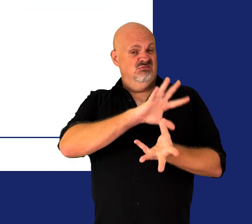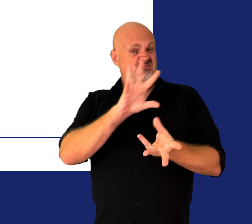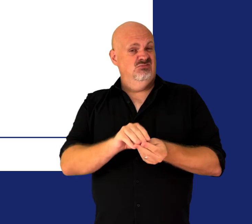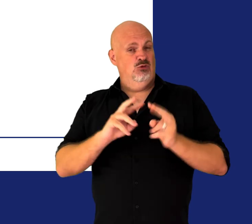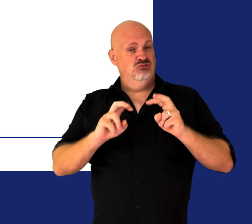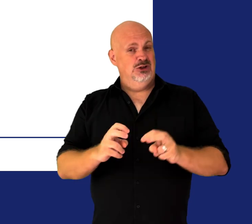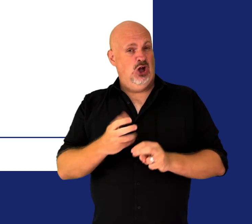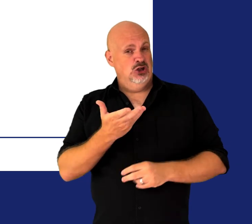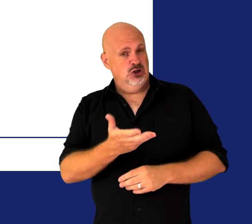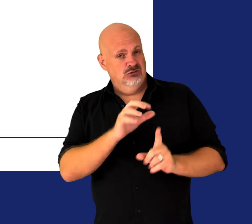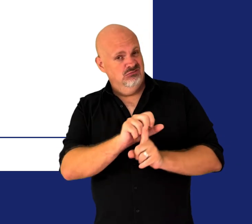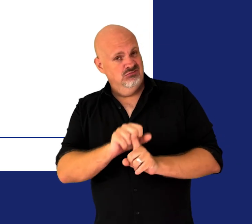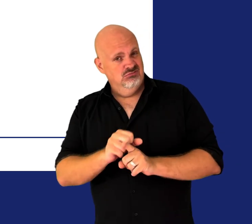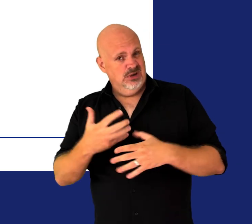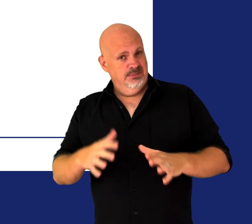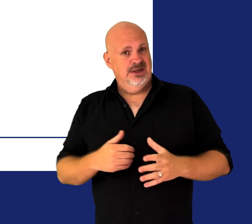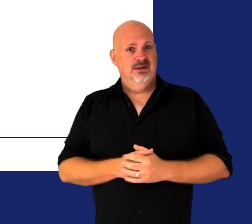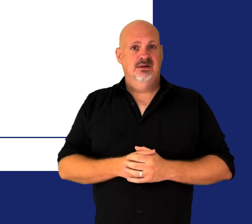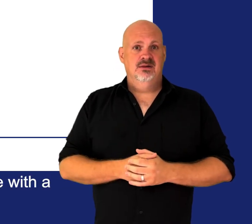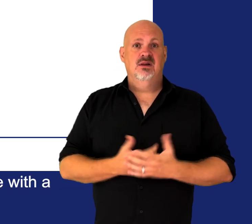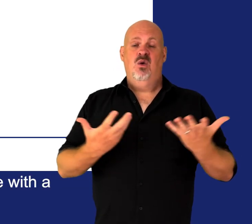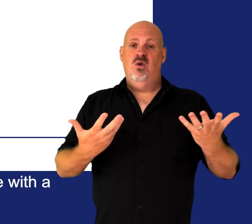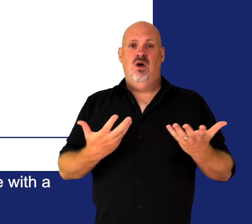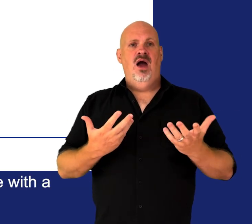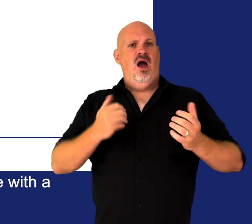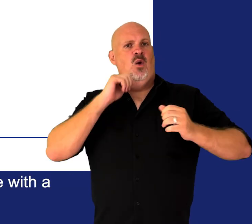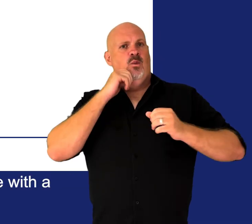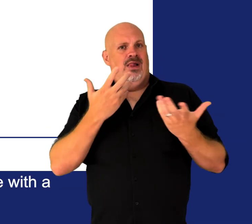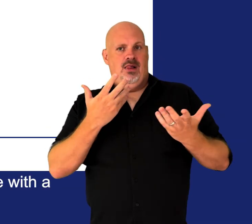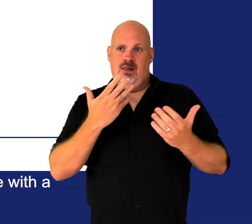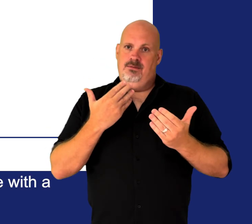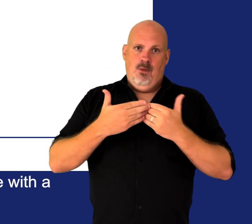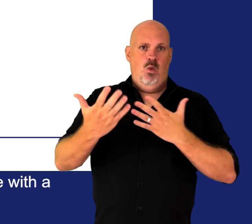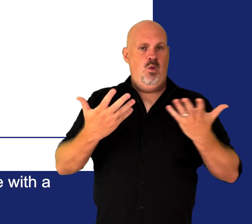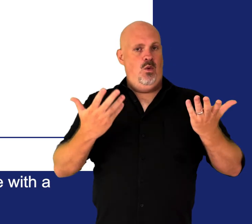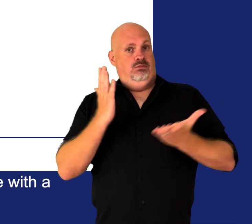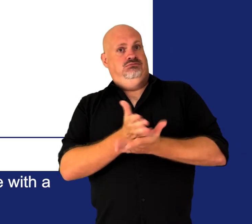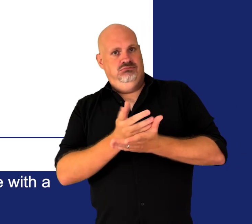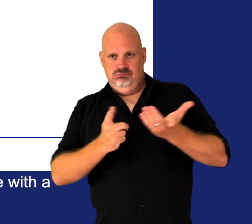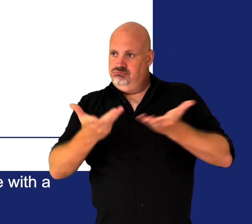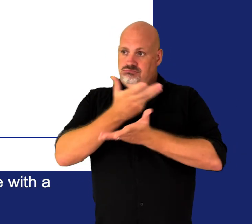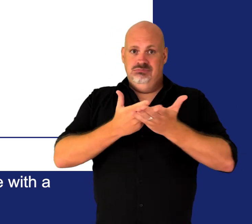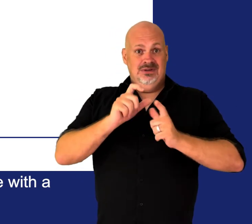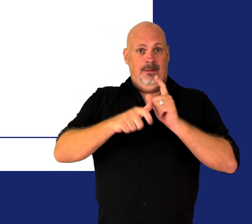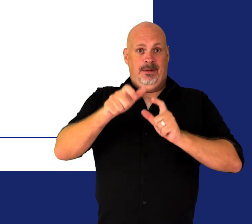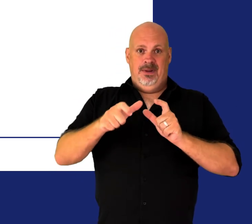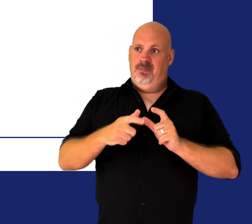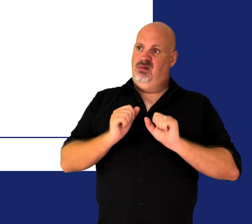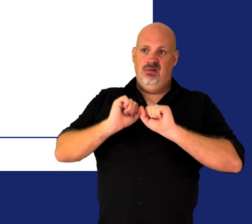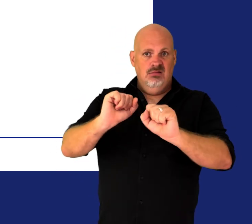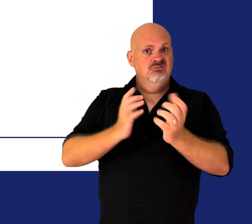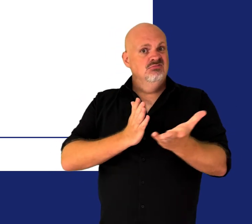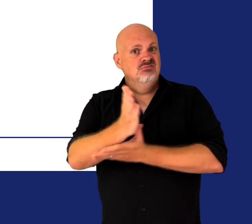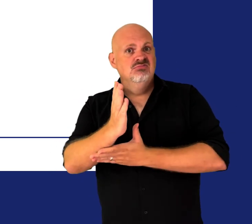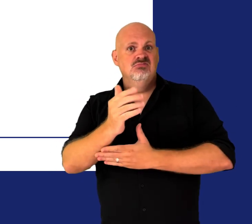So that was an overview of the research findings. So we're going to bring this to life a little bit more with discussion with disabled people about their